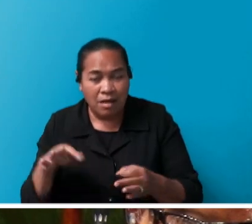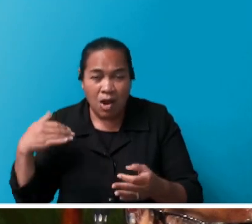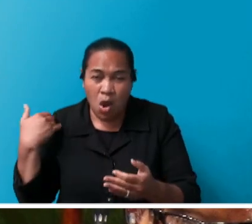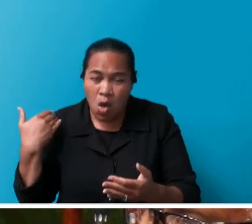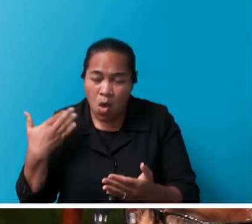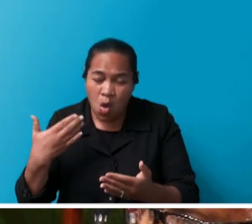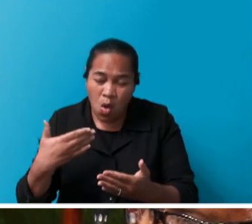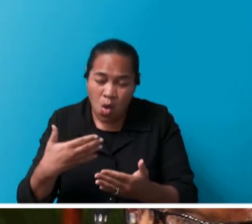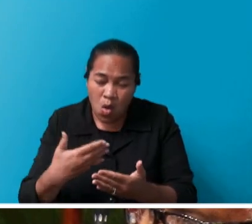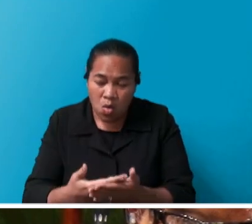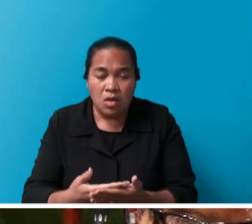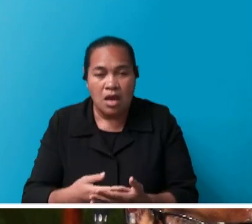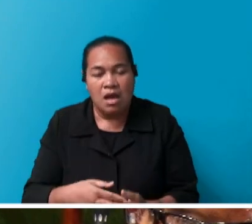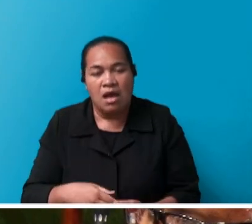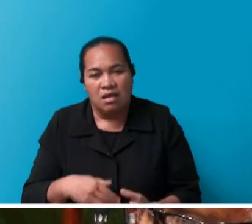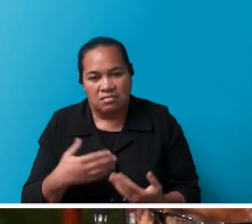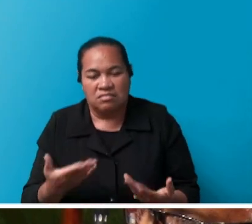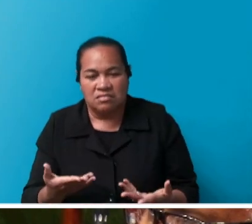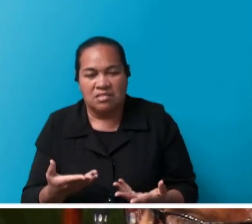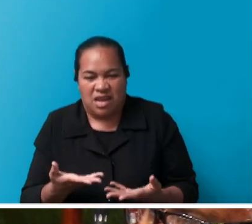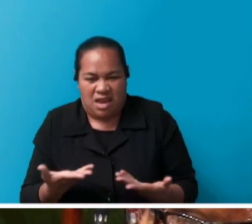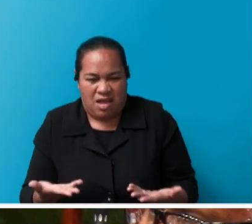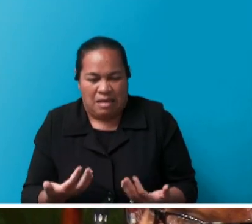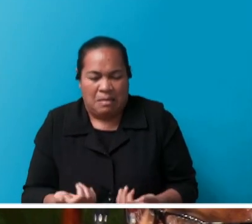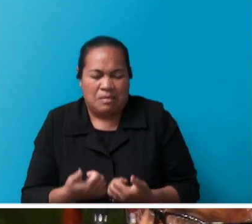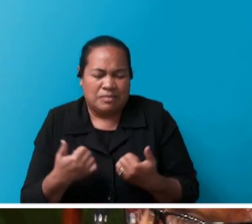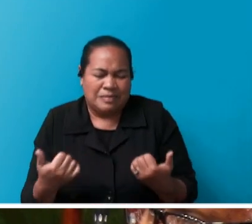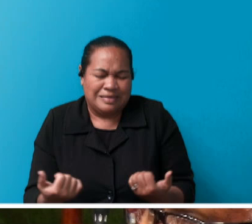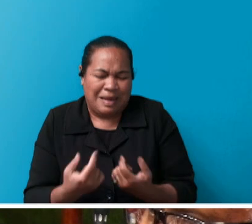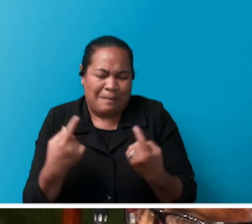doubt given us enormous pain,